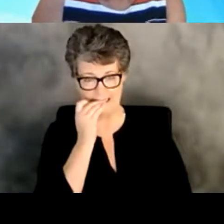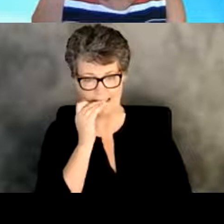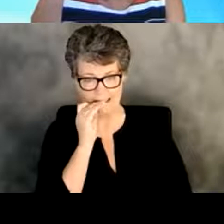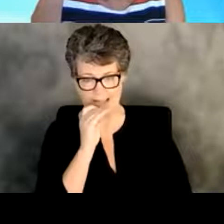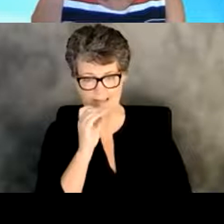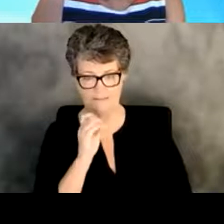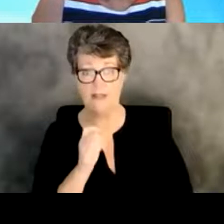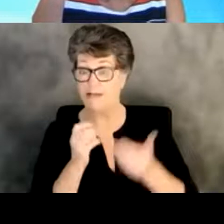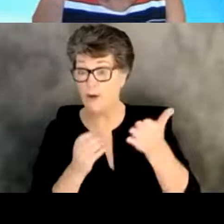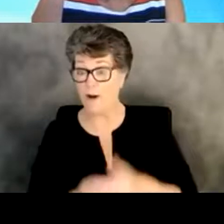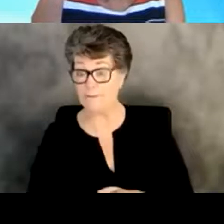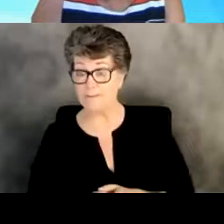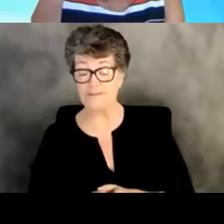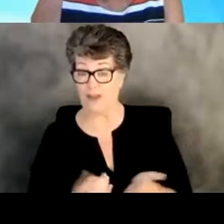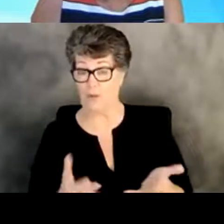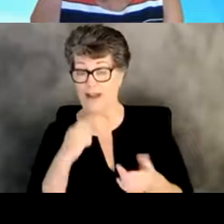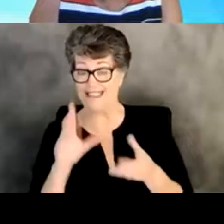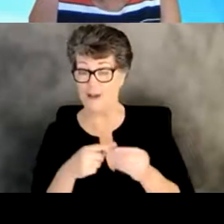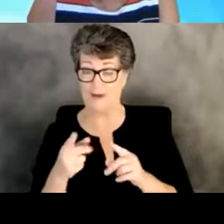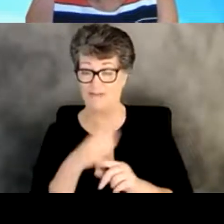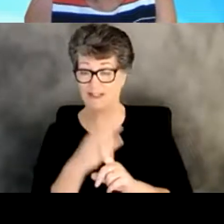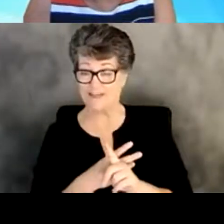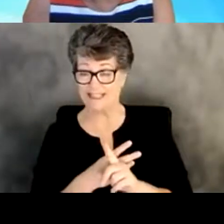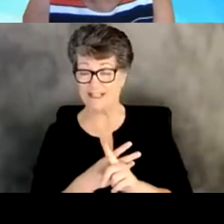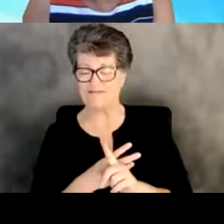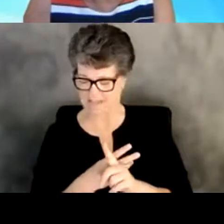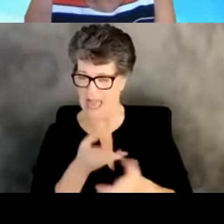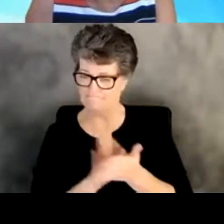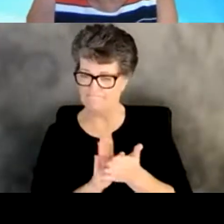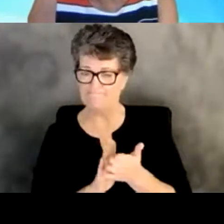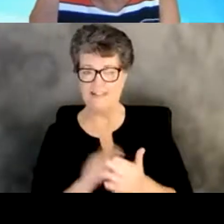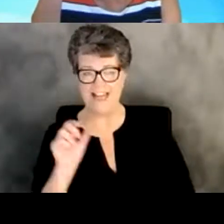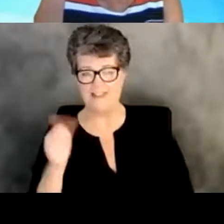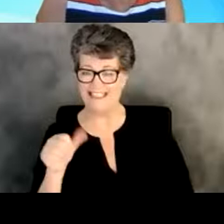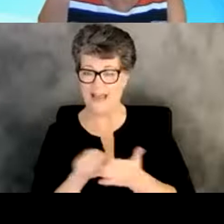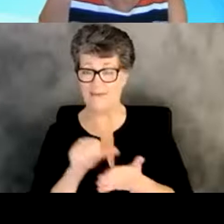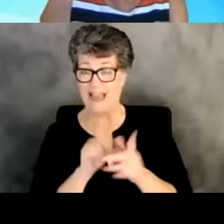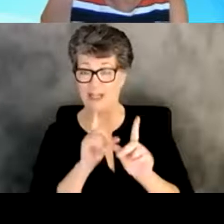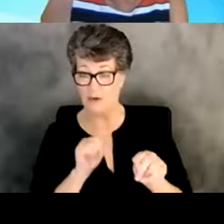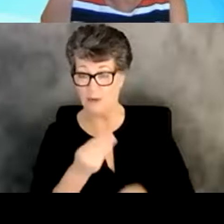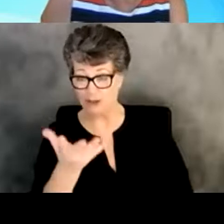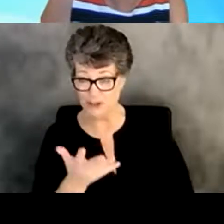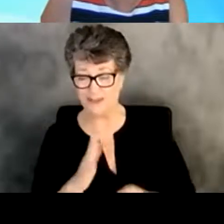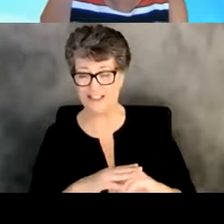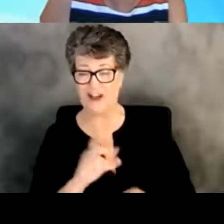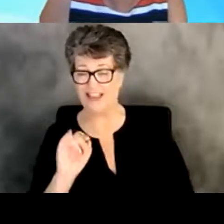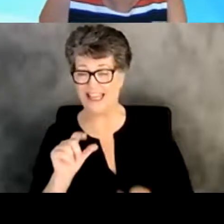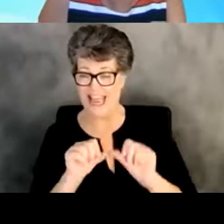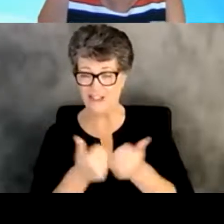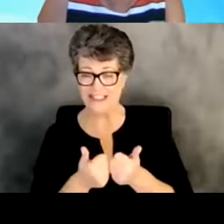So here we are. What can I tell you about the first 6 months? I do commend the 10-page report to you that's on the agency